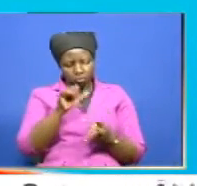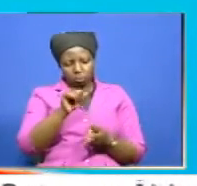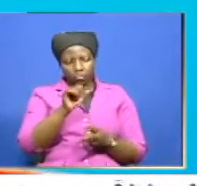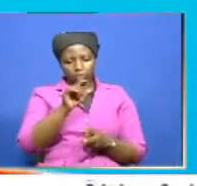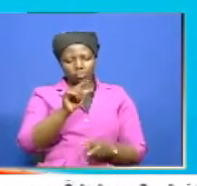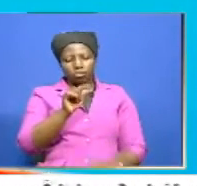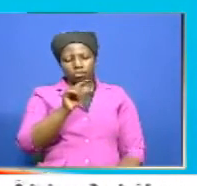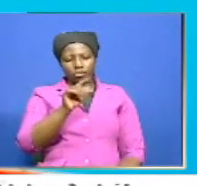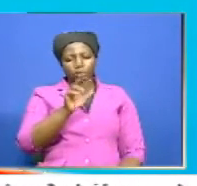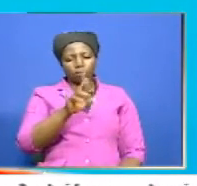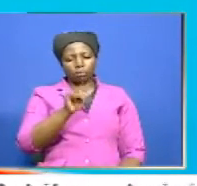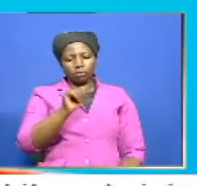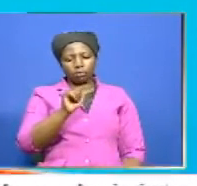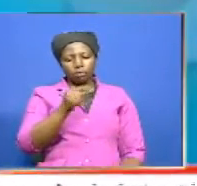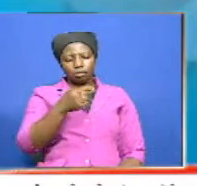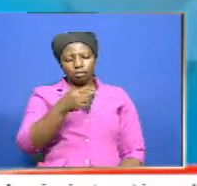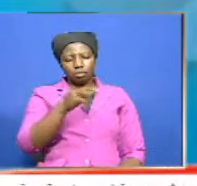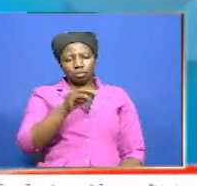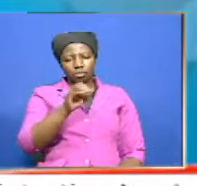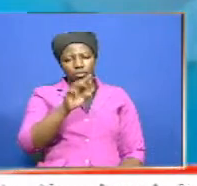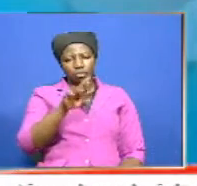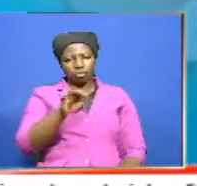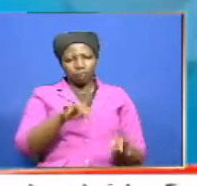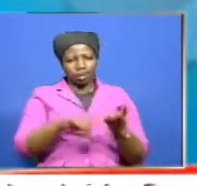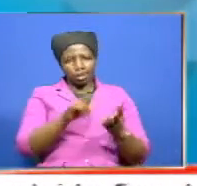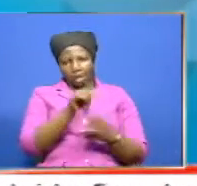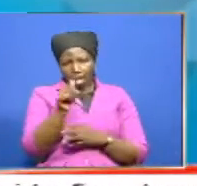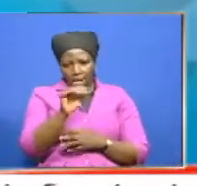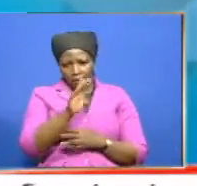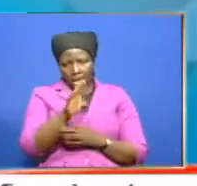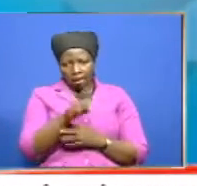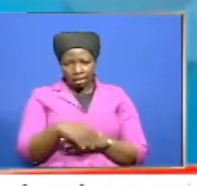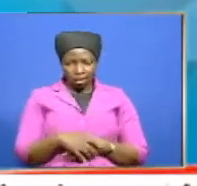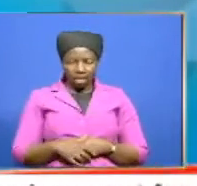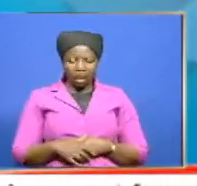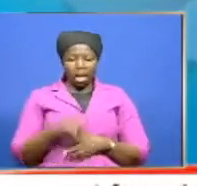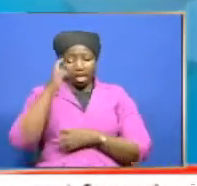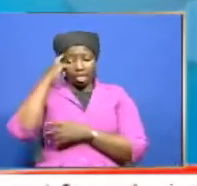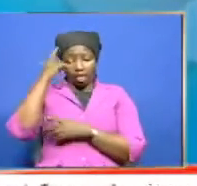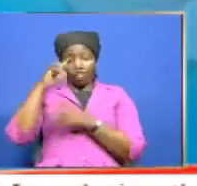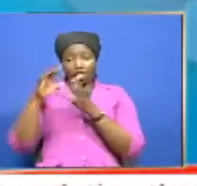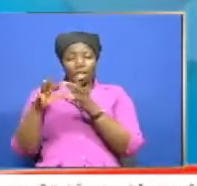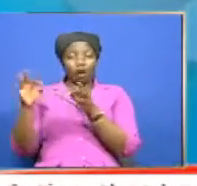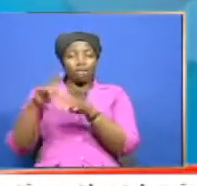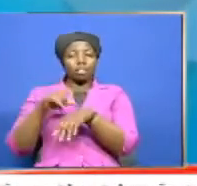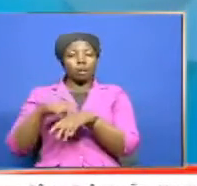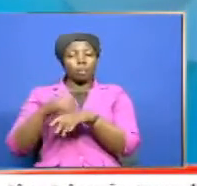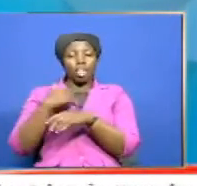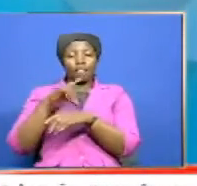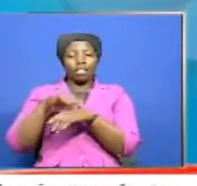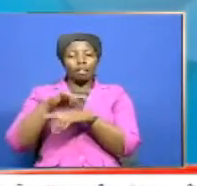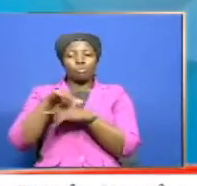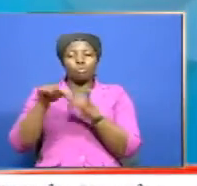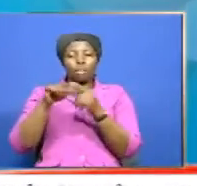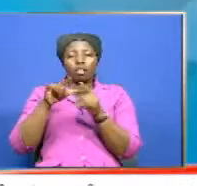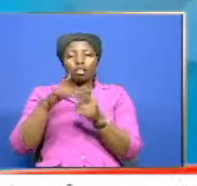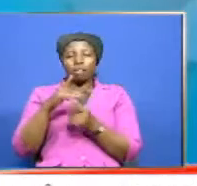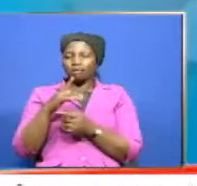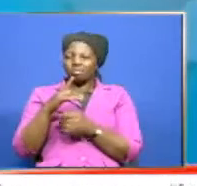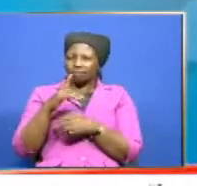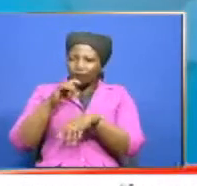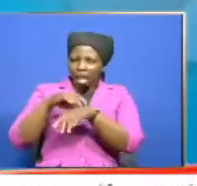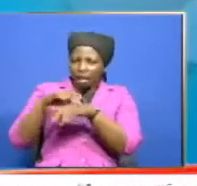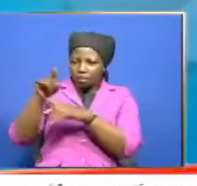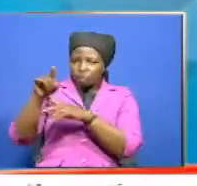Blood. Yeah. I mean, it's. I mean, for the longest time, I mean, there's a time where, you know, the teams, when you get